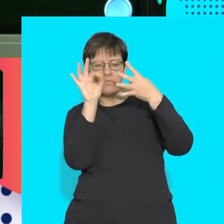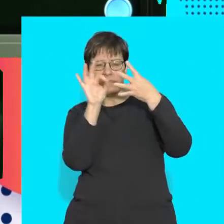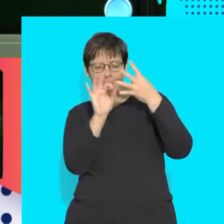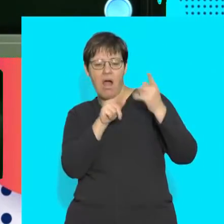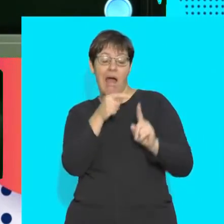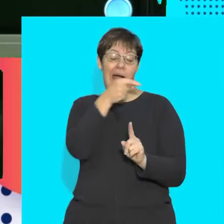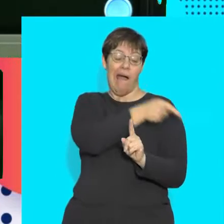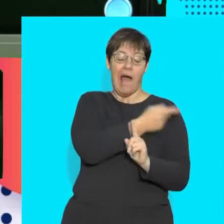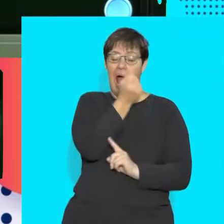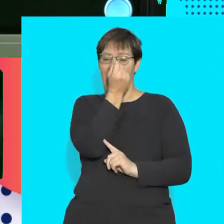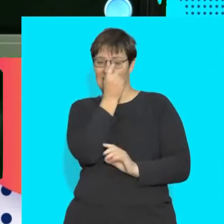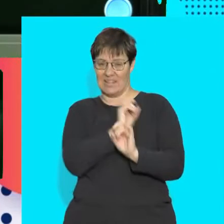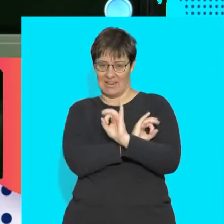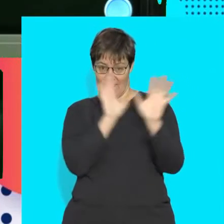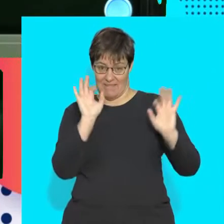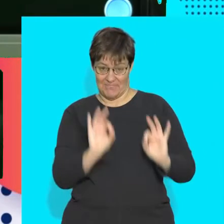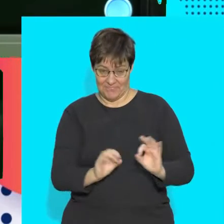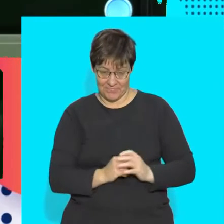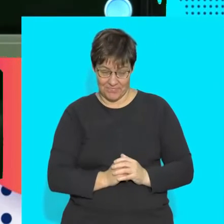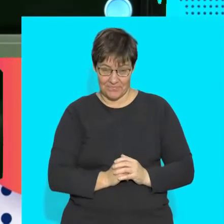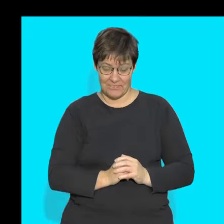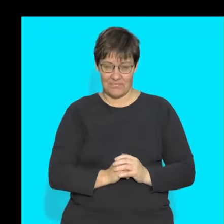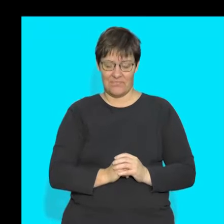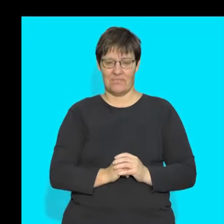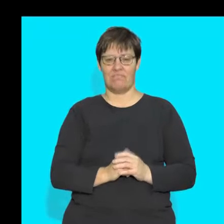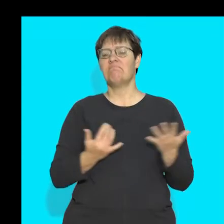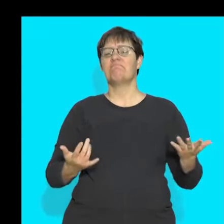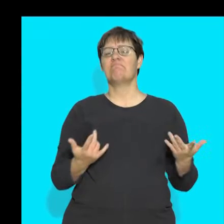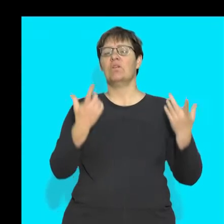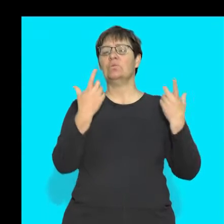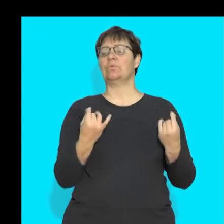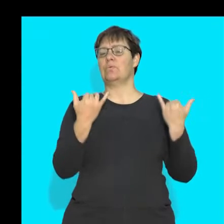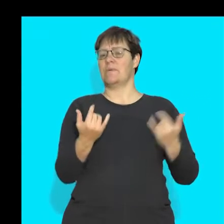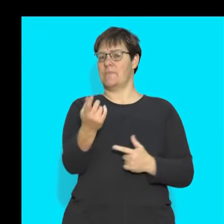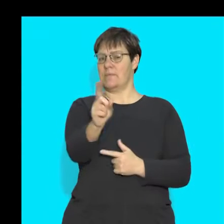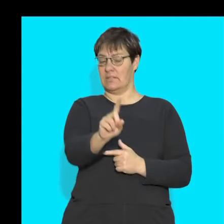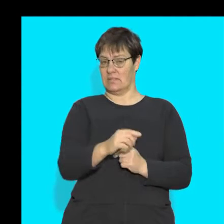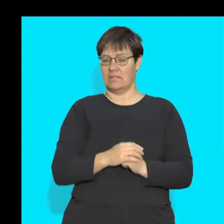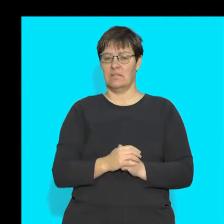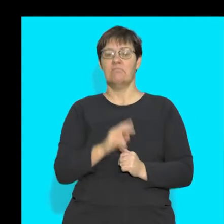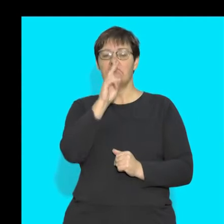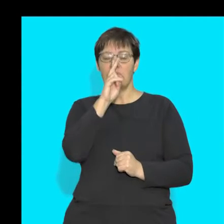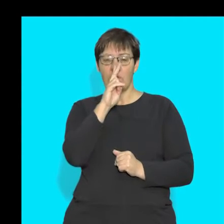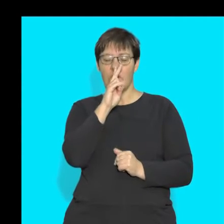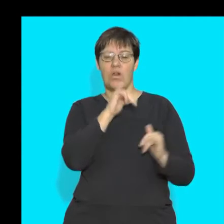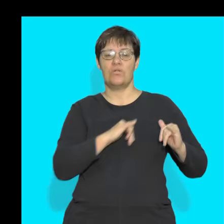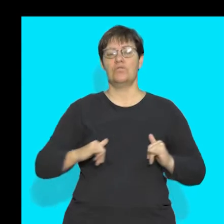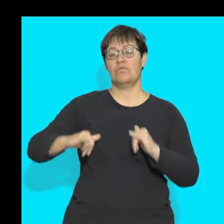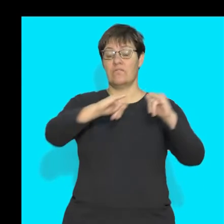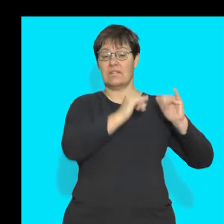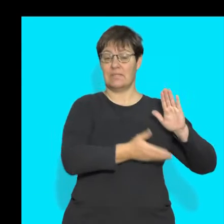can fully understand what we're talking about, okay? So, what we're going to do is we're going to look at uniform speed